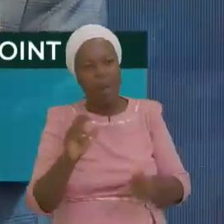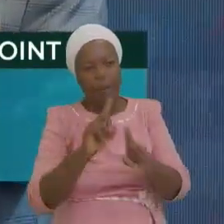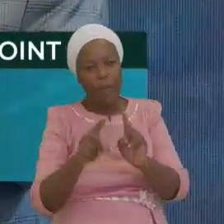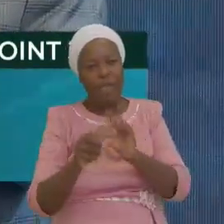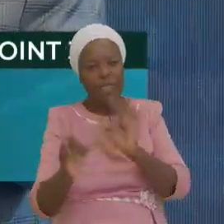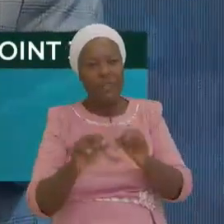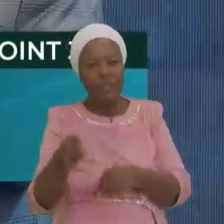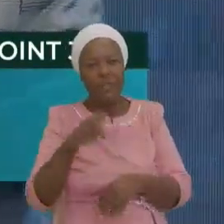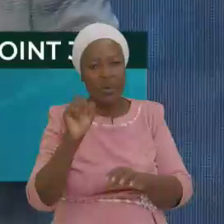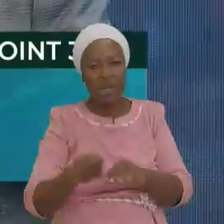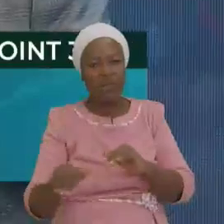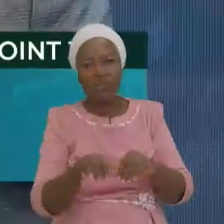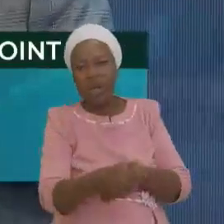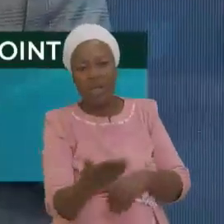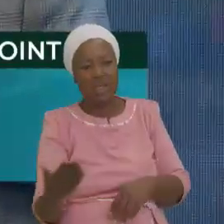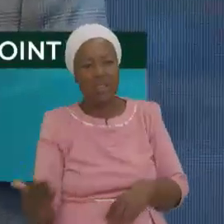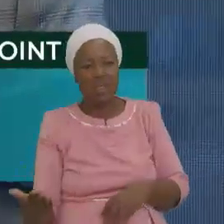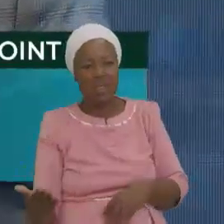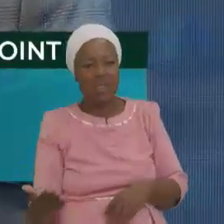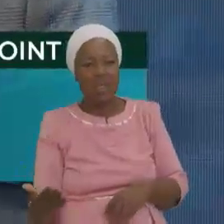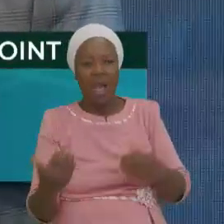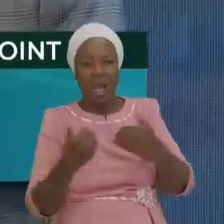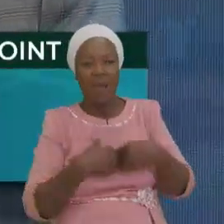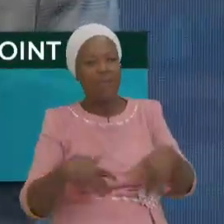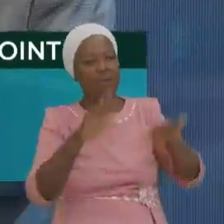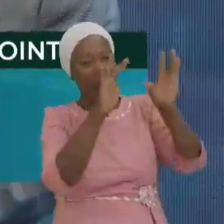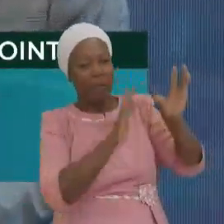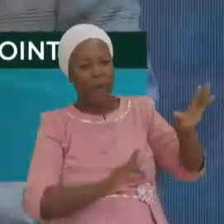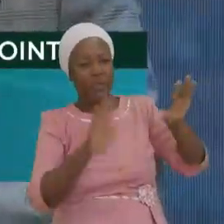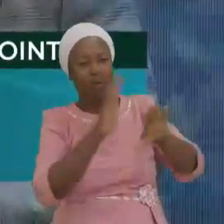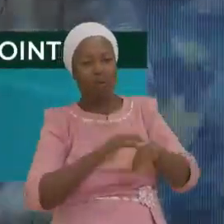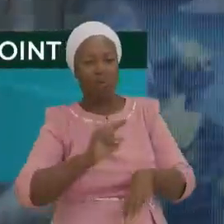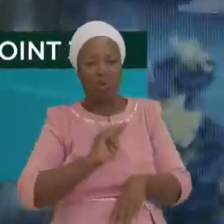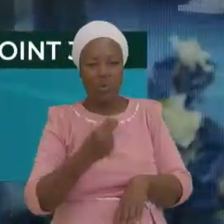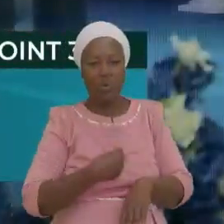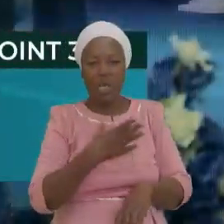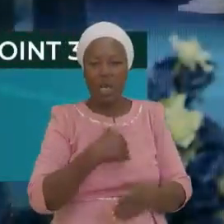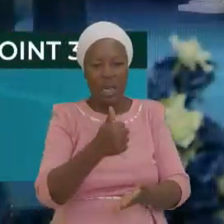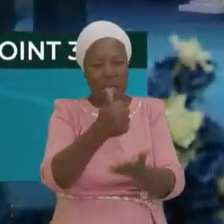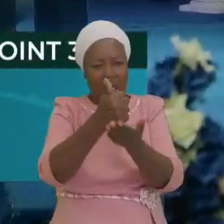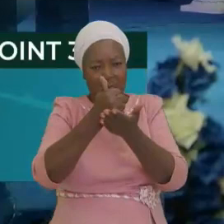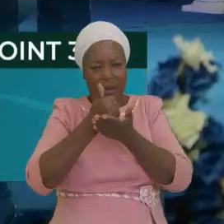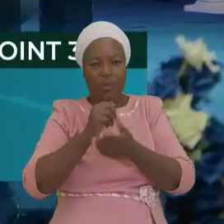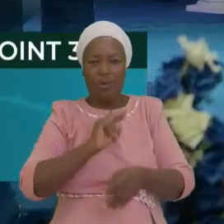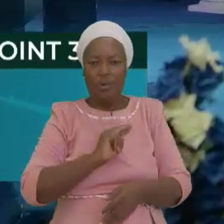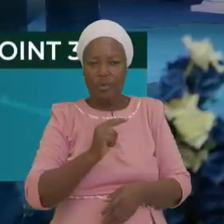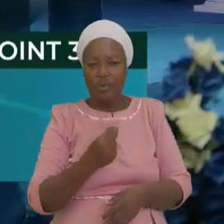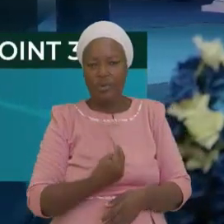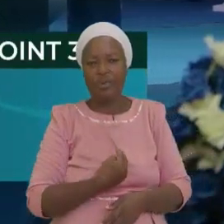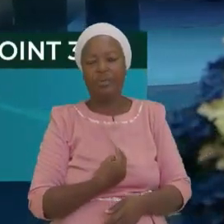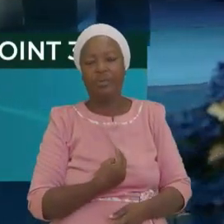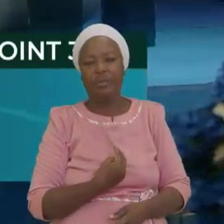canst do anything, have compassion on us and help us.